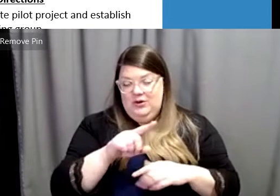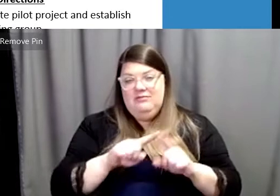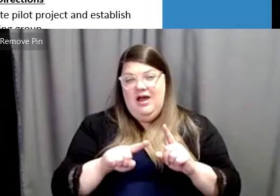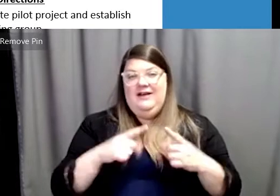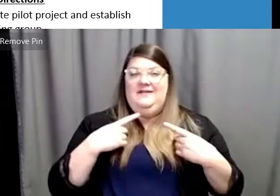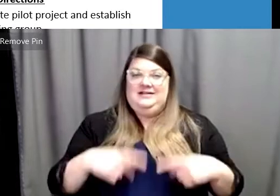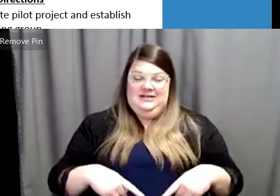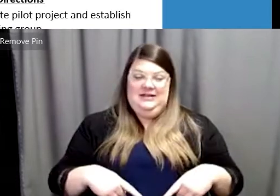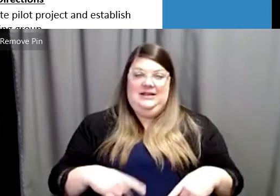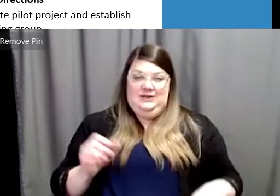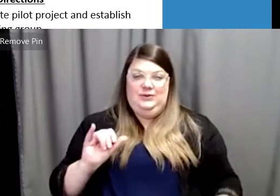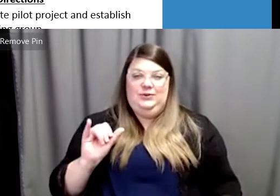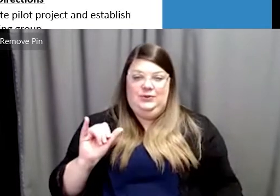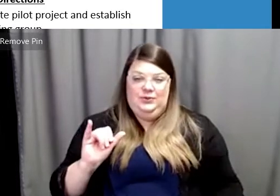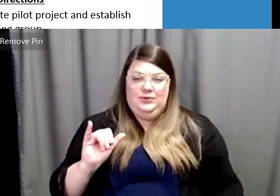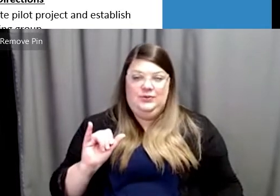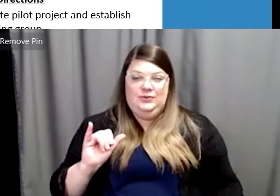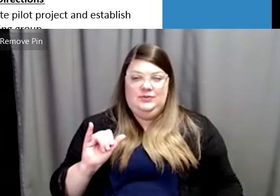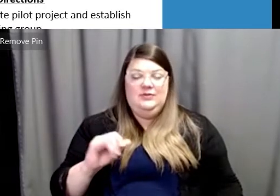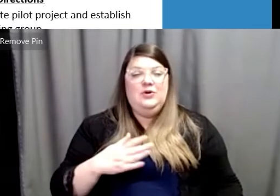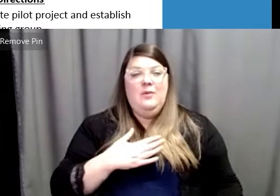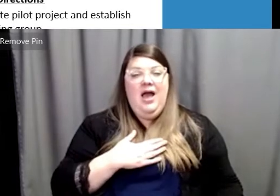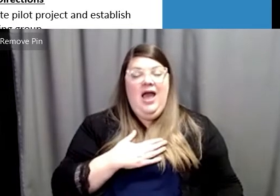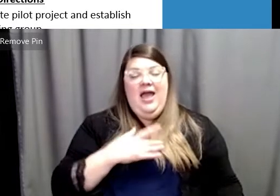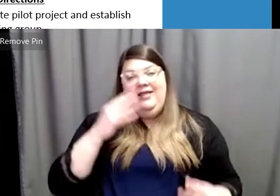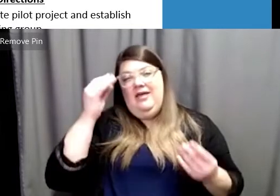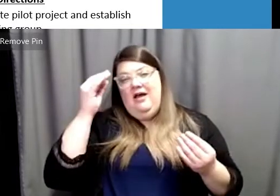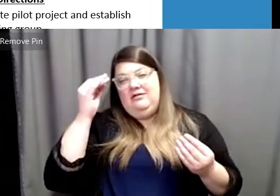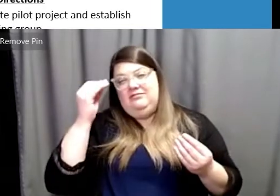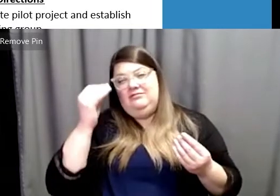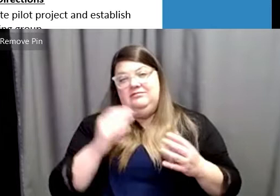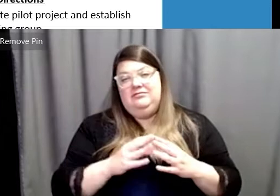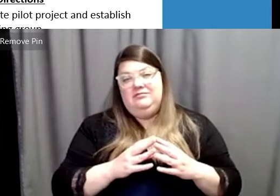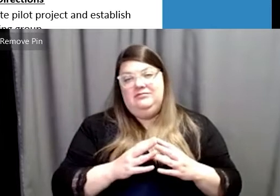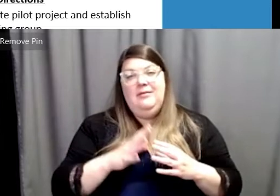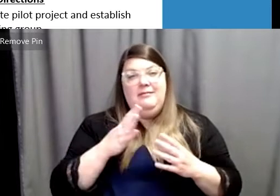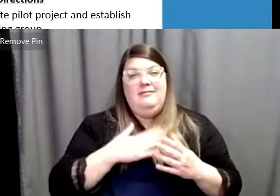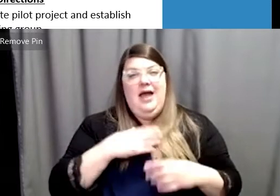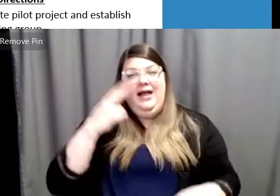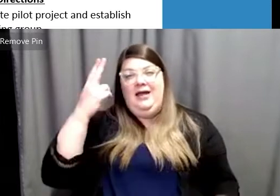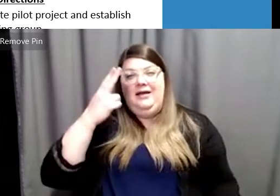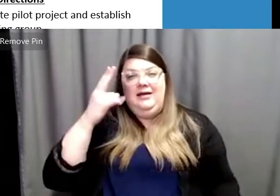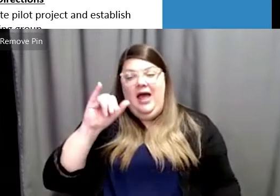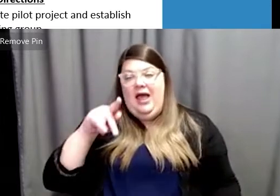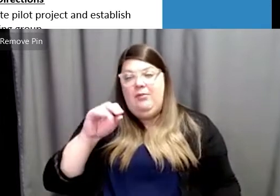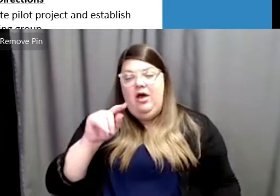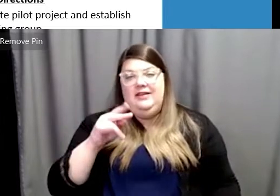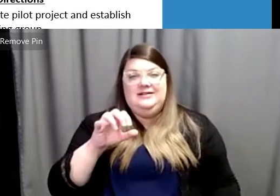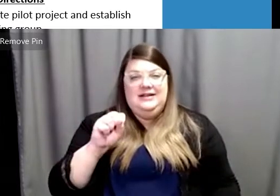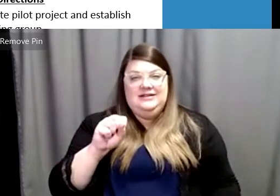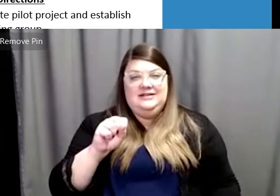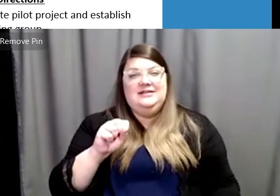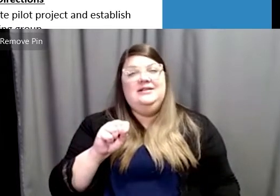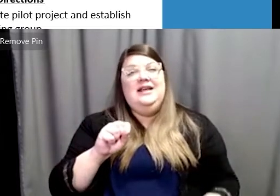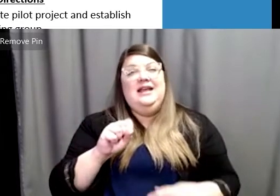physically. So my thought and hypothesis is through belonging, we